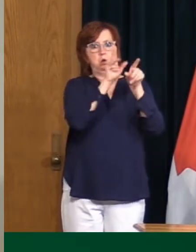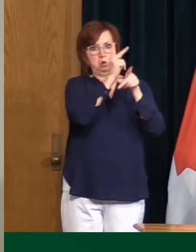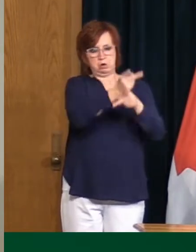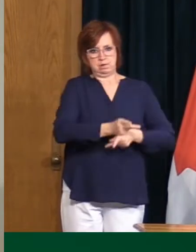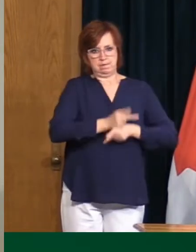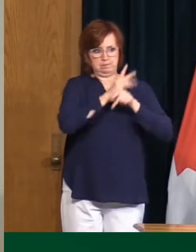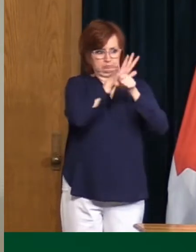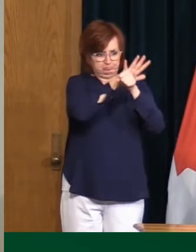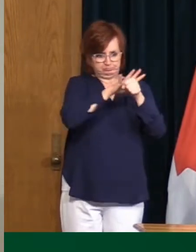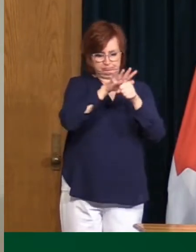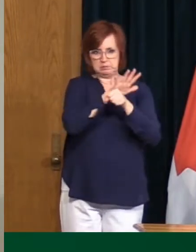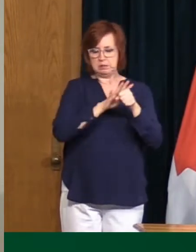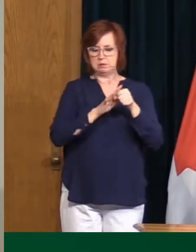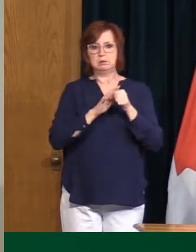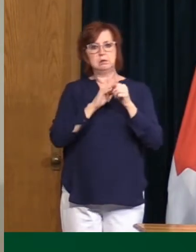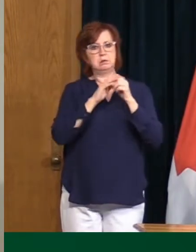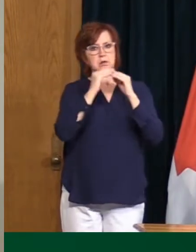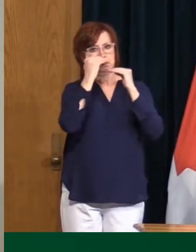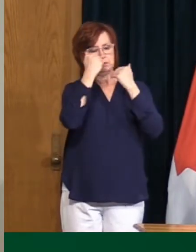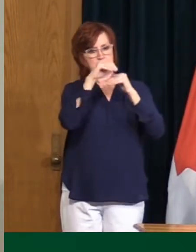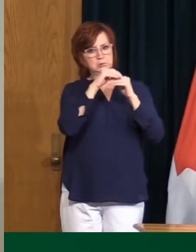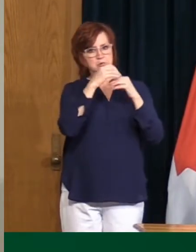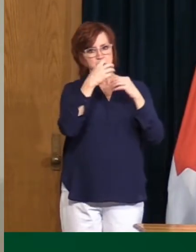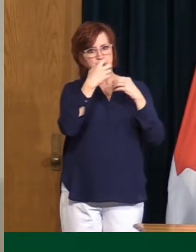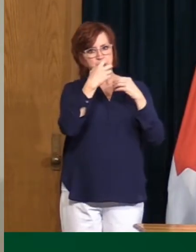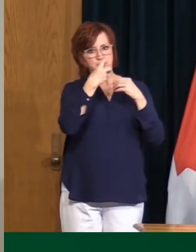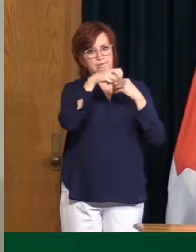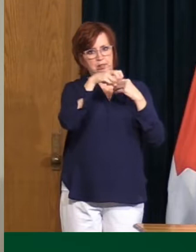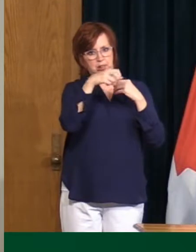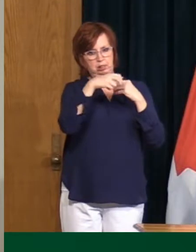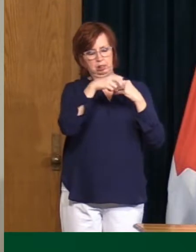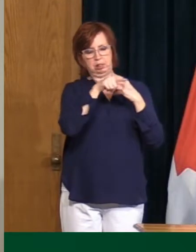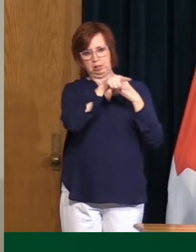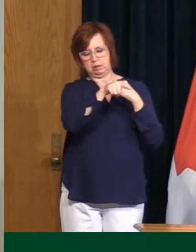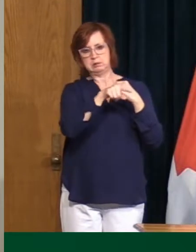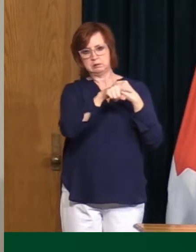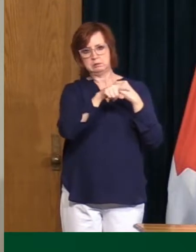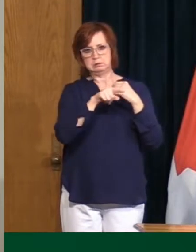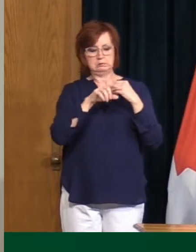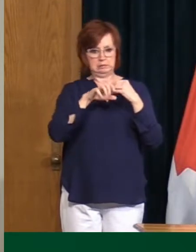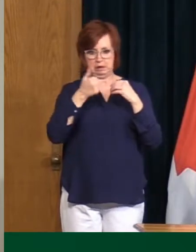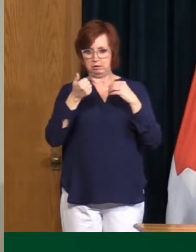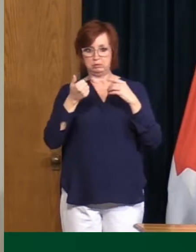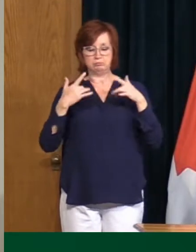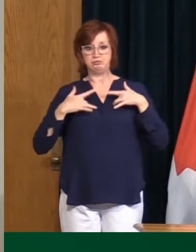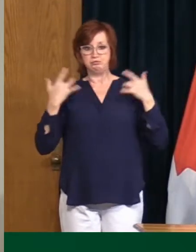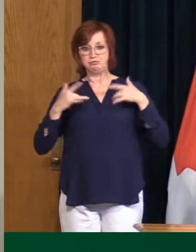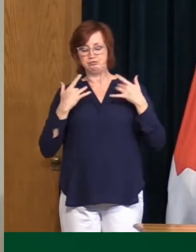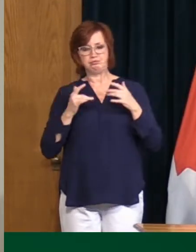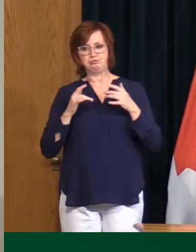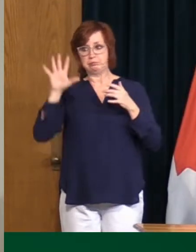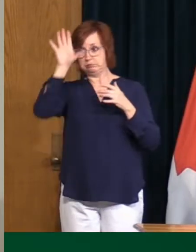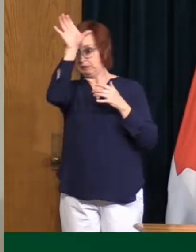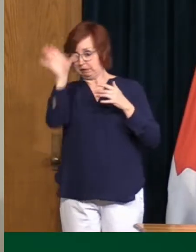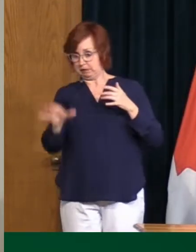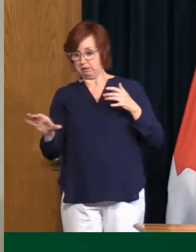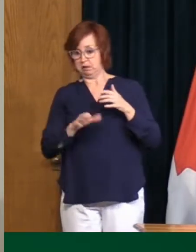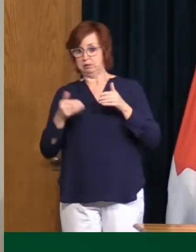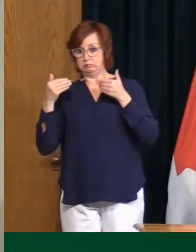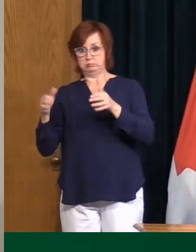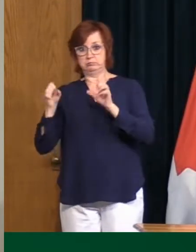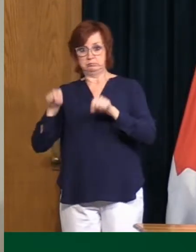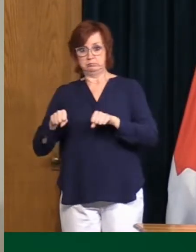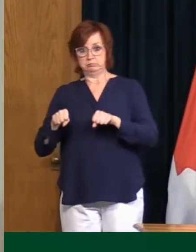the northwest part of the province only, and a pause on other activities that are now allowed in the rest of Saskatchewan.